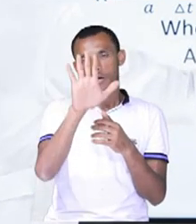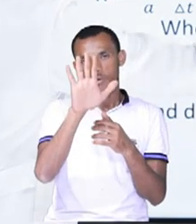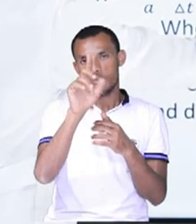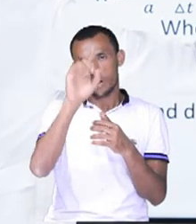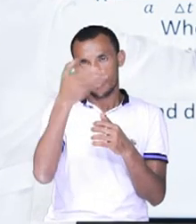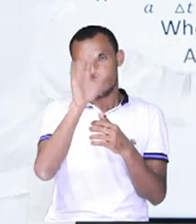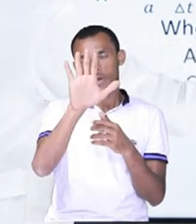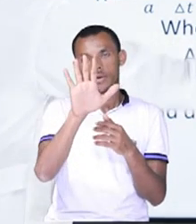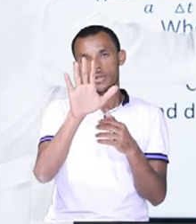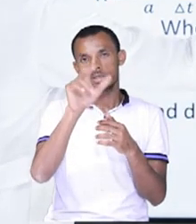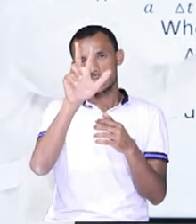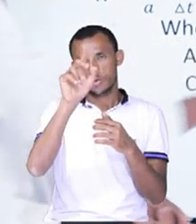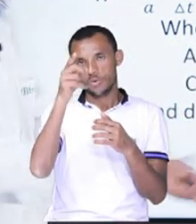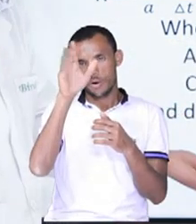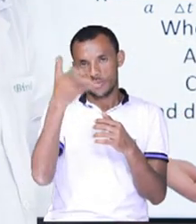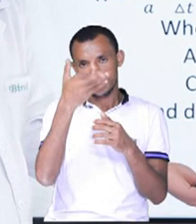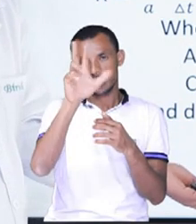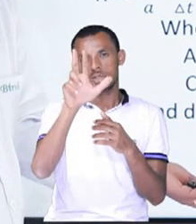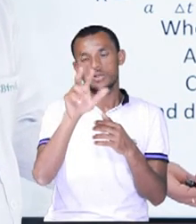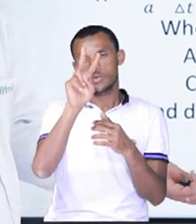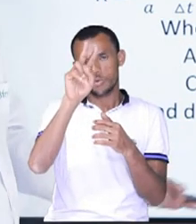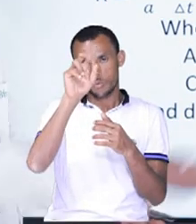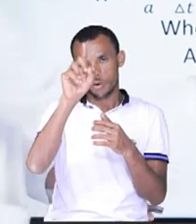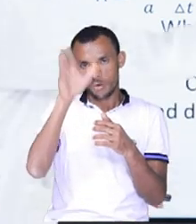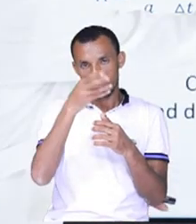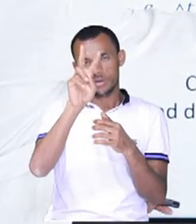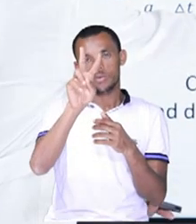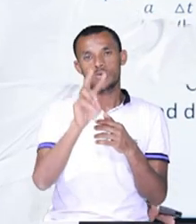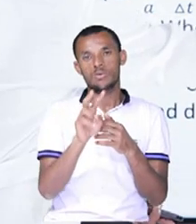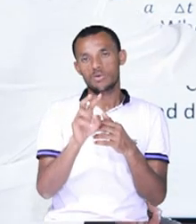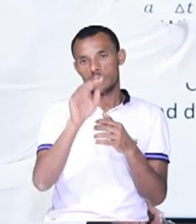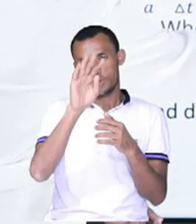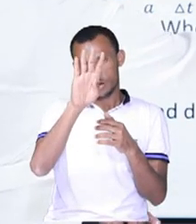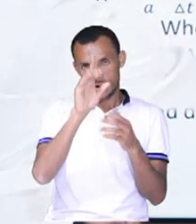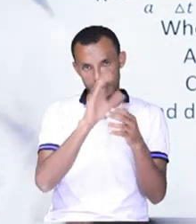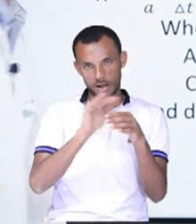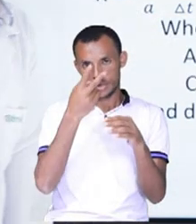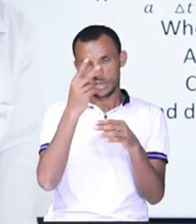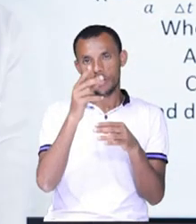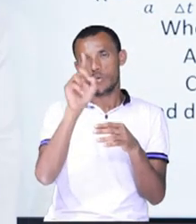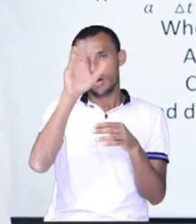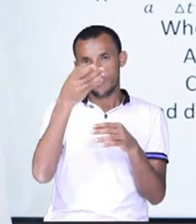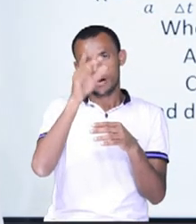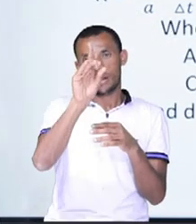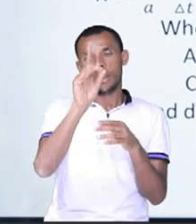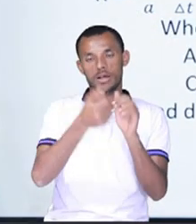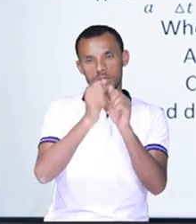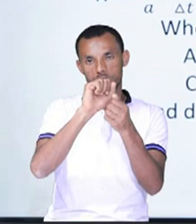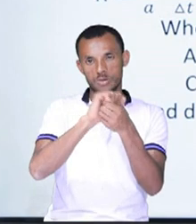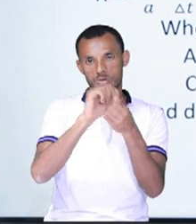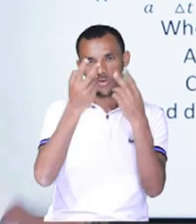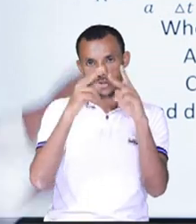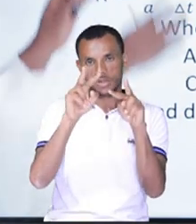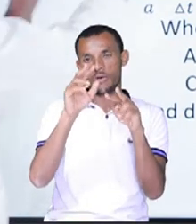1 over 5. 3, 1 over 3. 2, 1 over 2, and so on. For D, 1 over D, changing concentration of